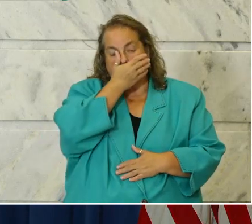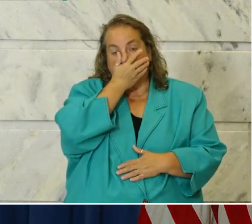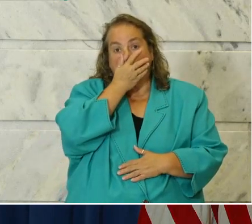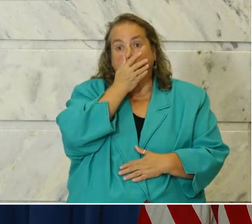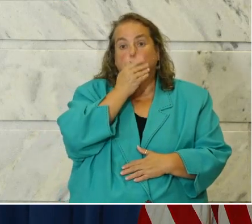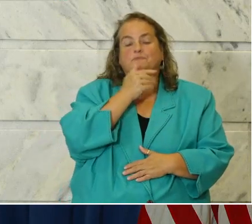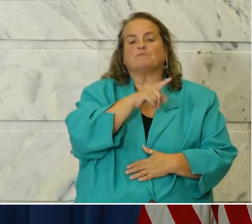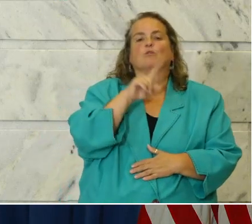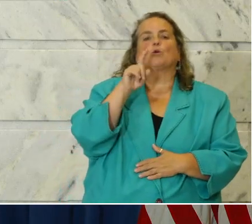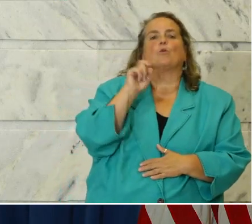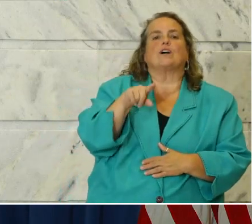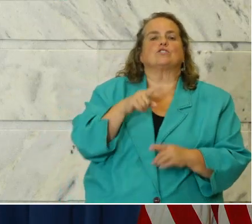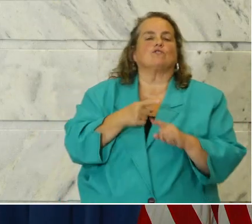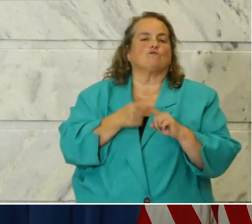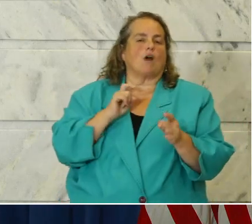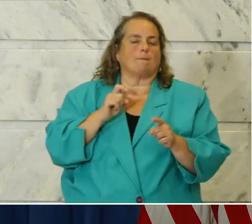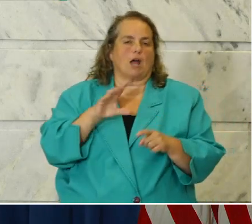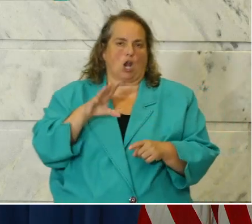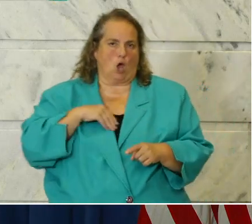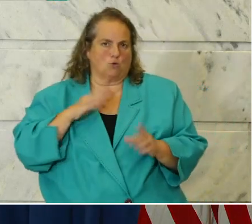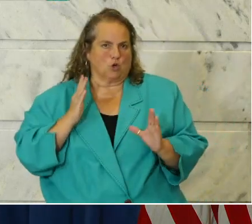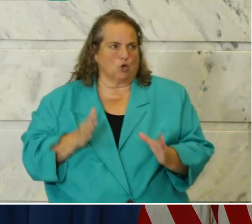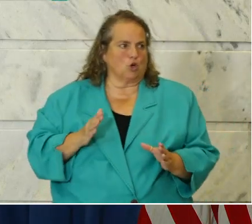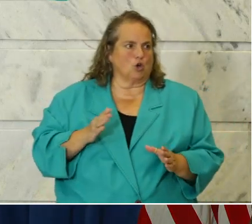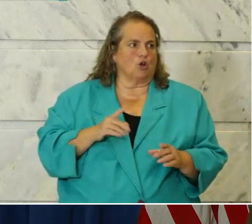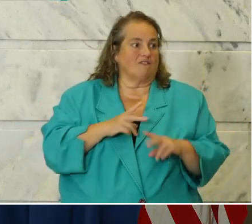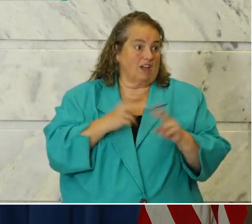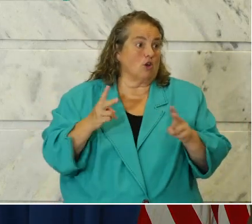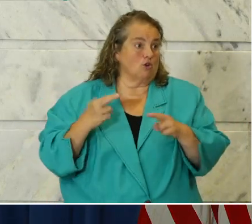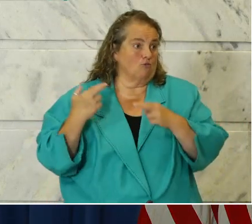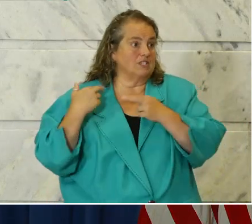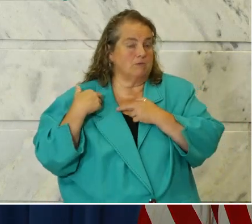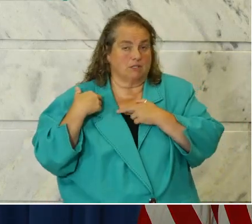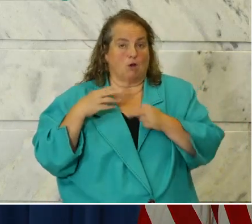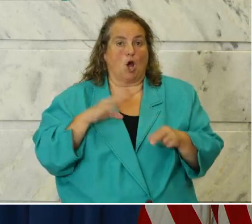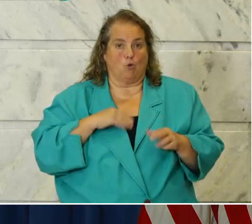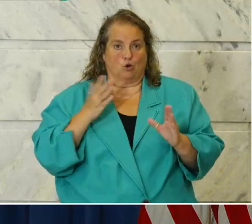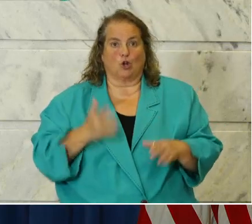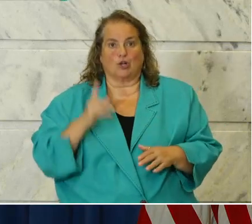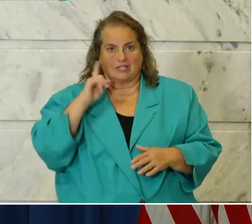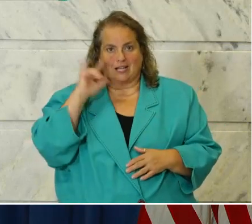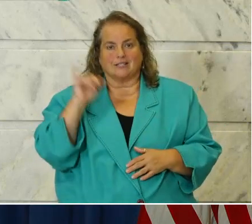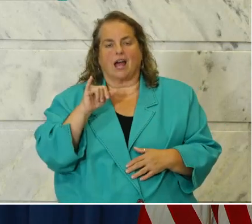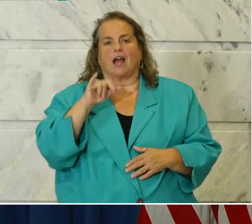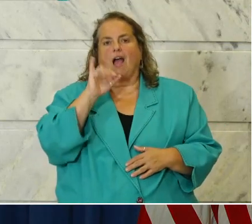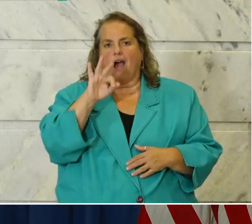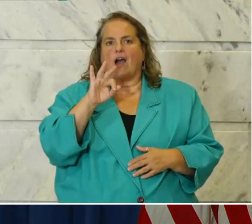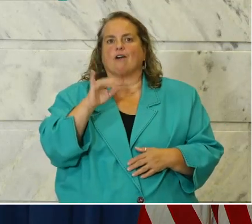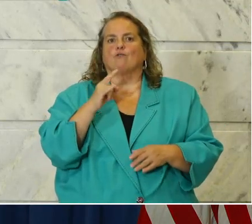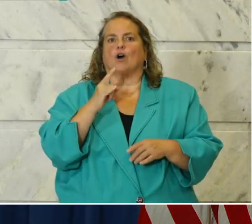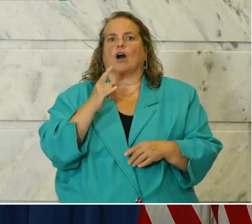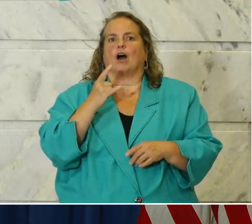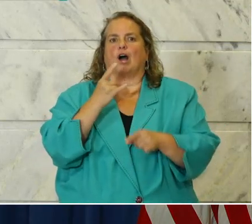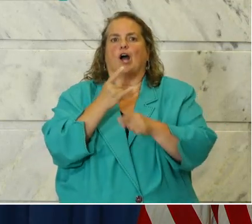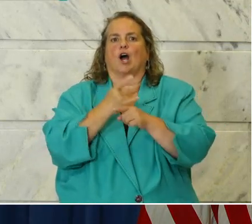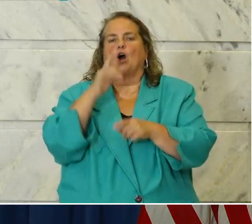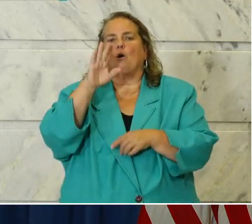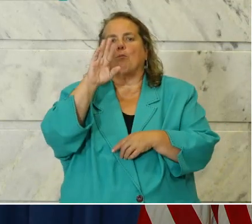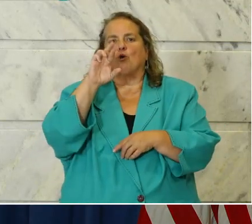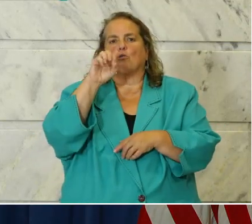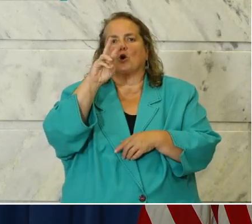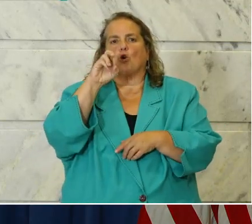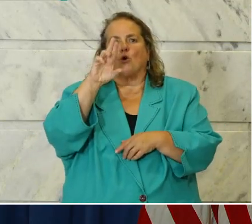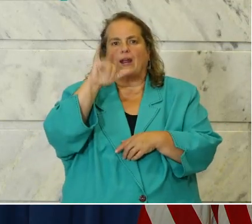It's a question from an owner, and it sounds like a really responsible owner of a brewery in Louisville. I guess he's got a couple,